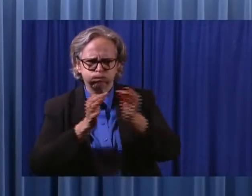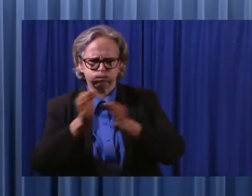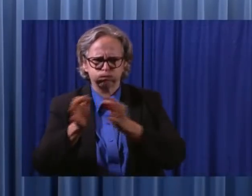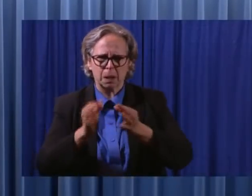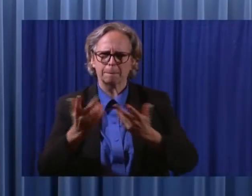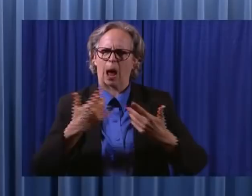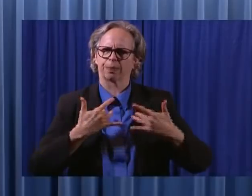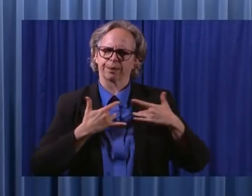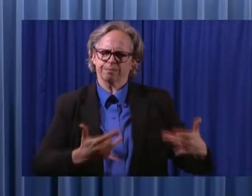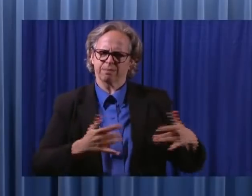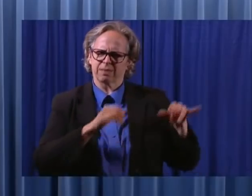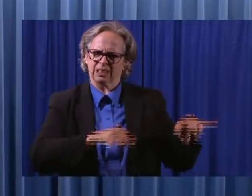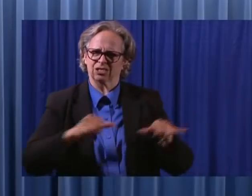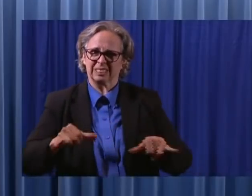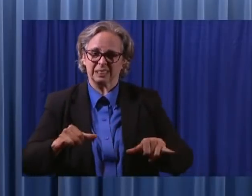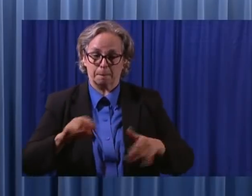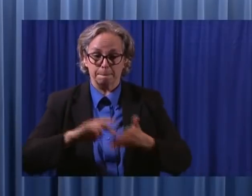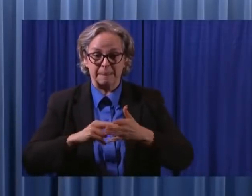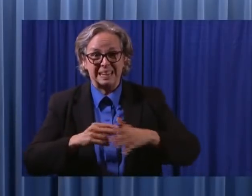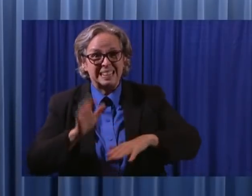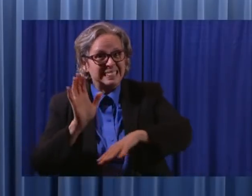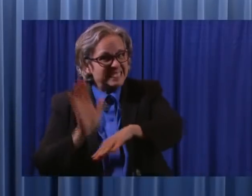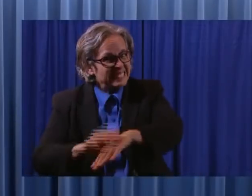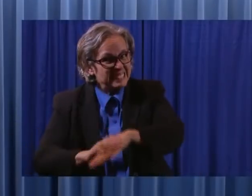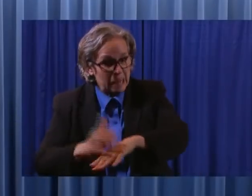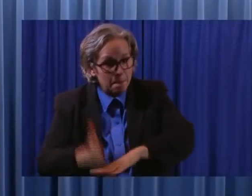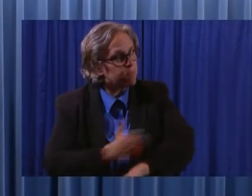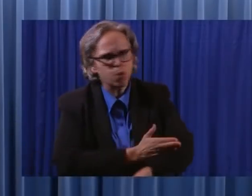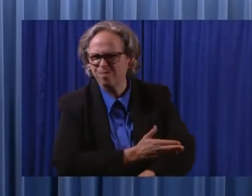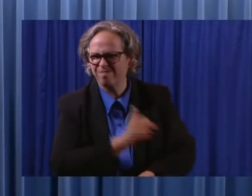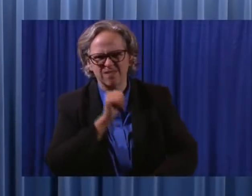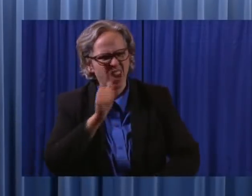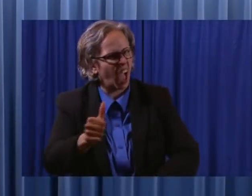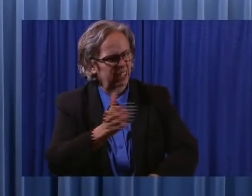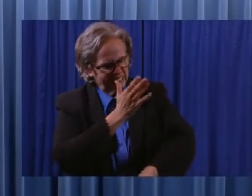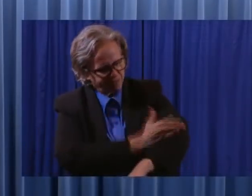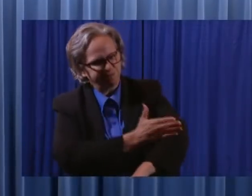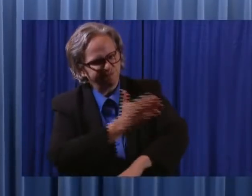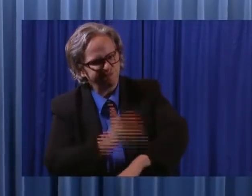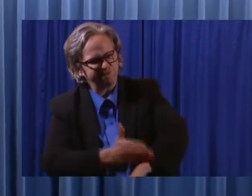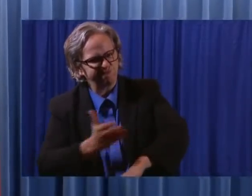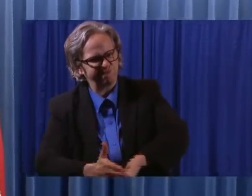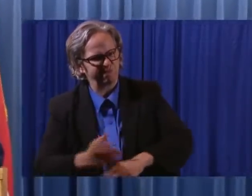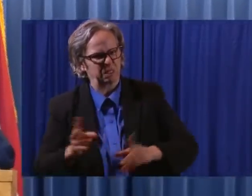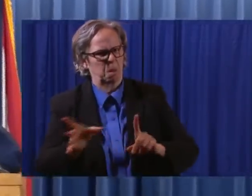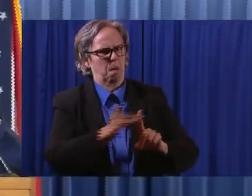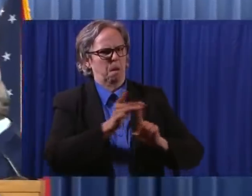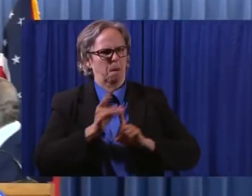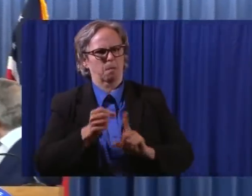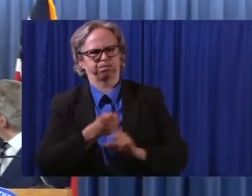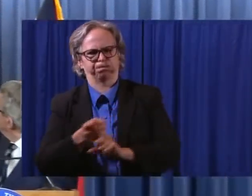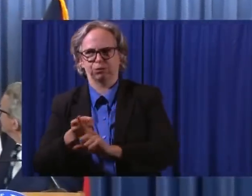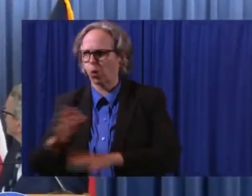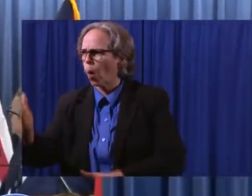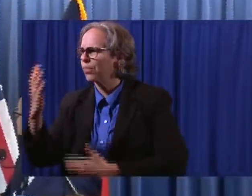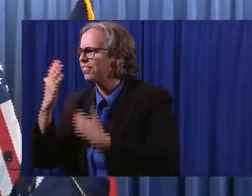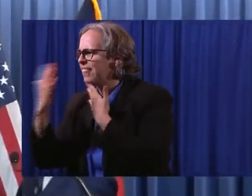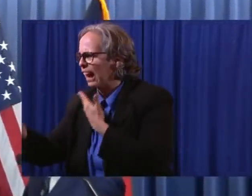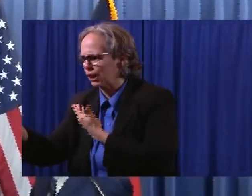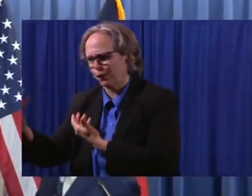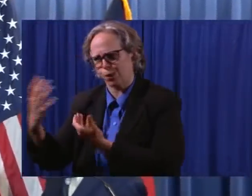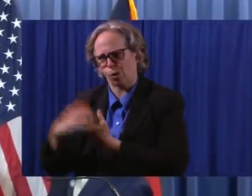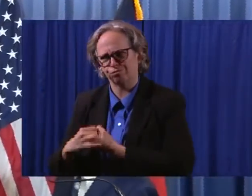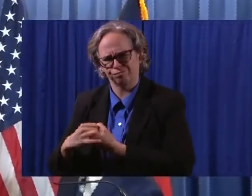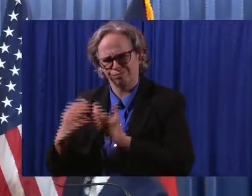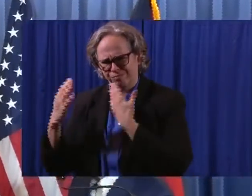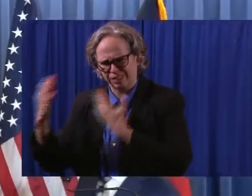what we want to see. But he'll talk to you about it. And Dr. Lofgren, thank you very, very much for joining us. I see you're there, I